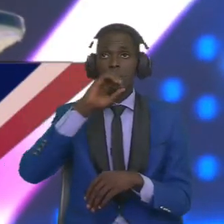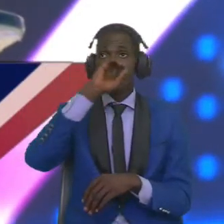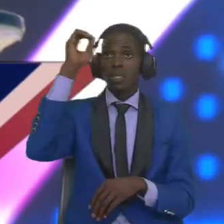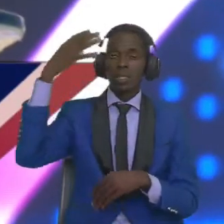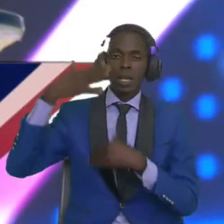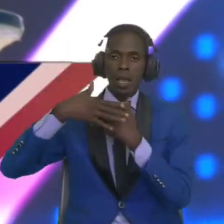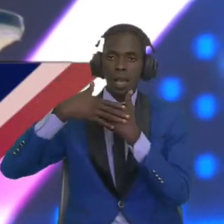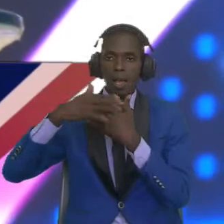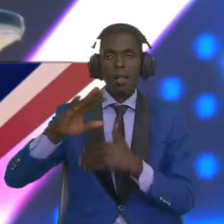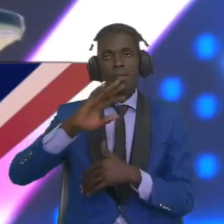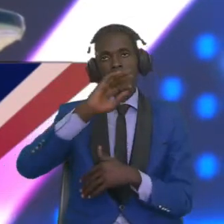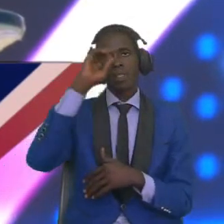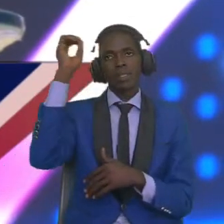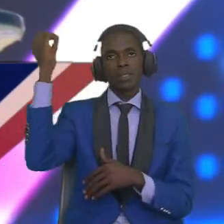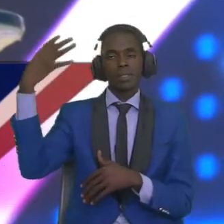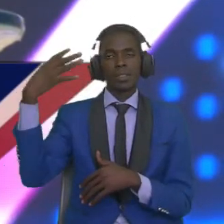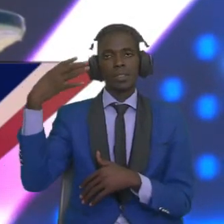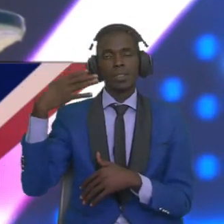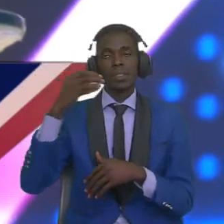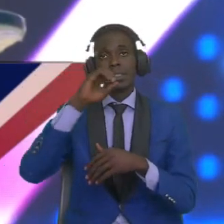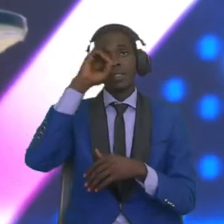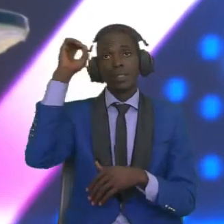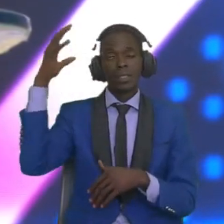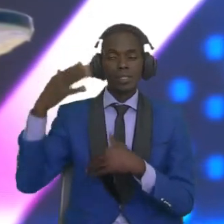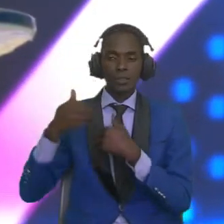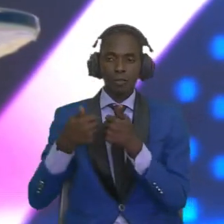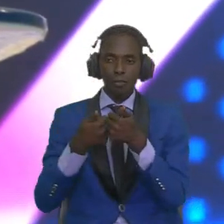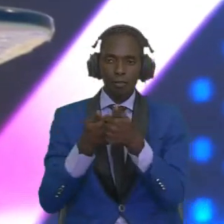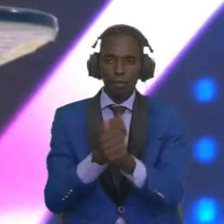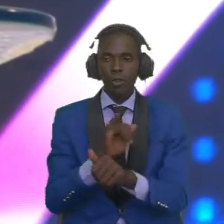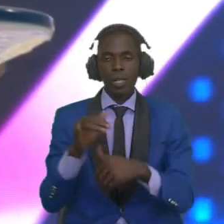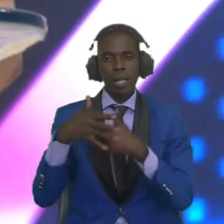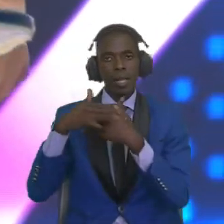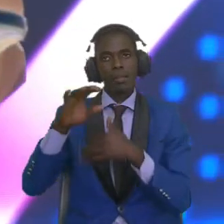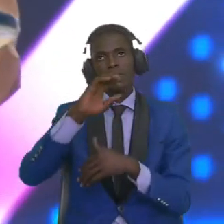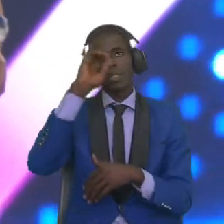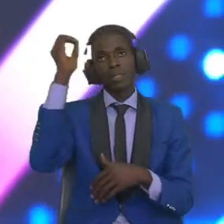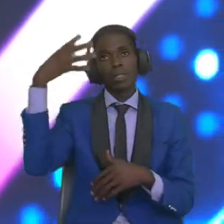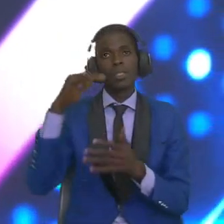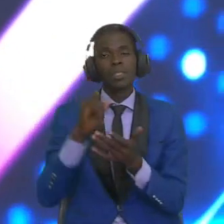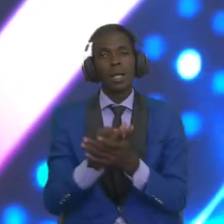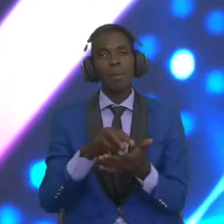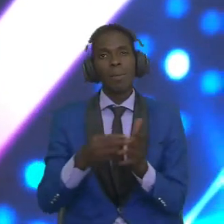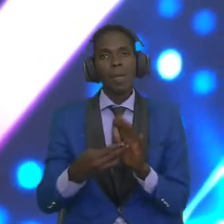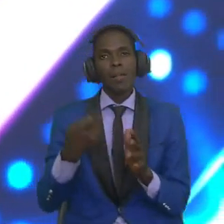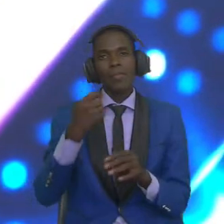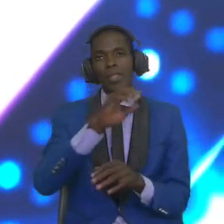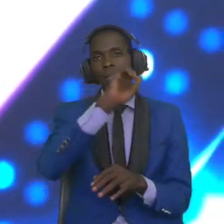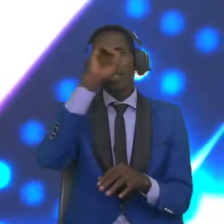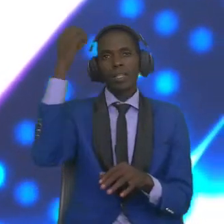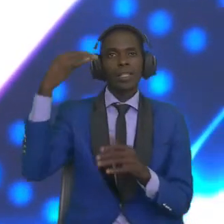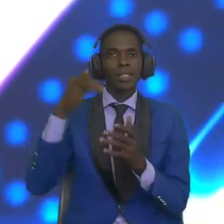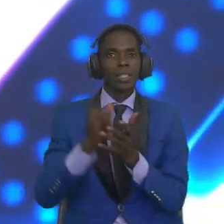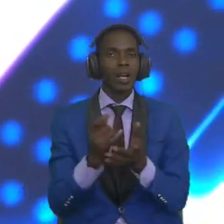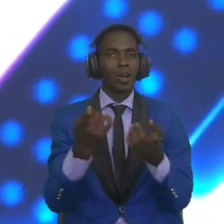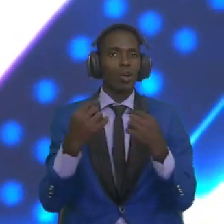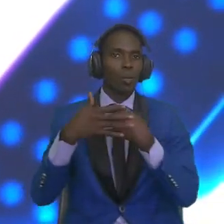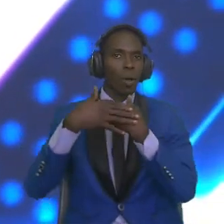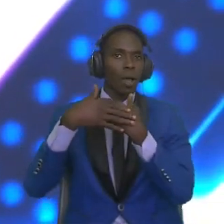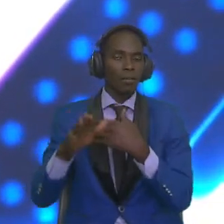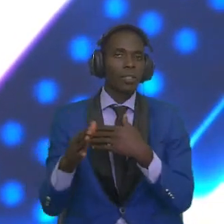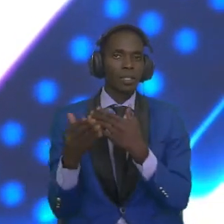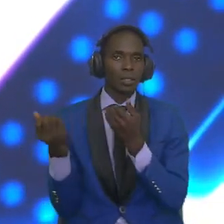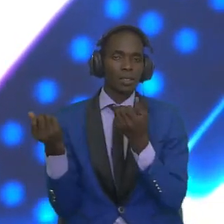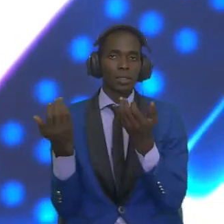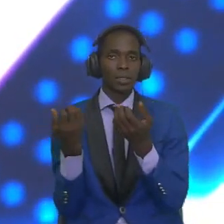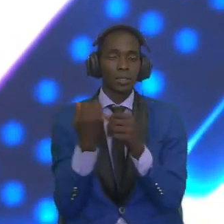grace following after grace. That is, the grace that comes at salvation is not